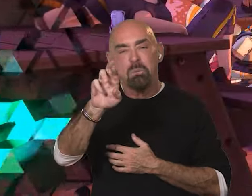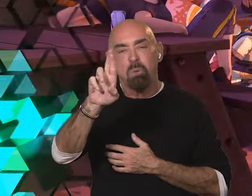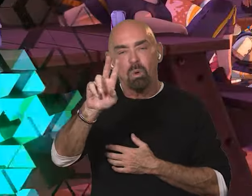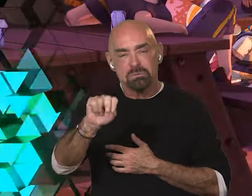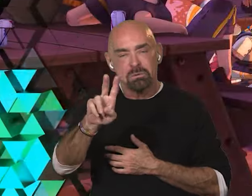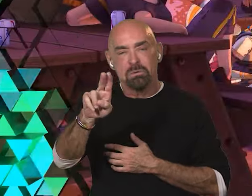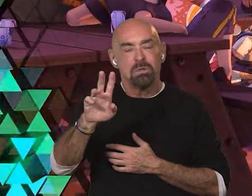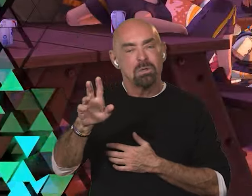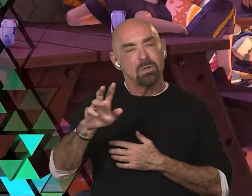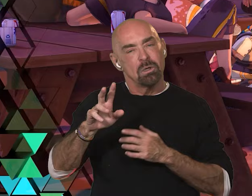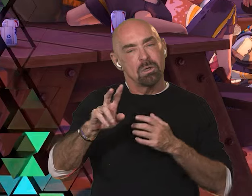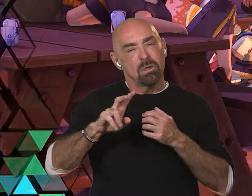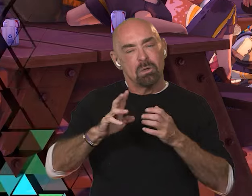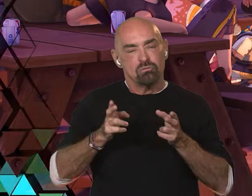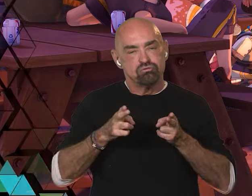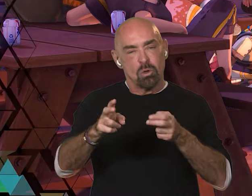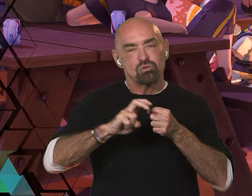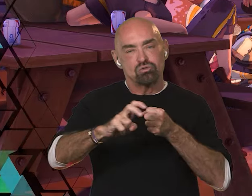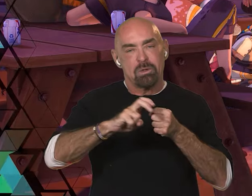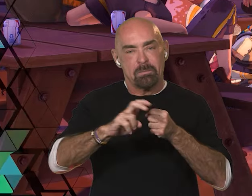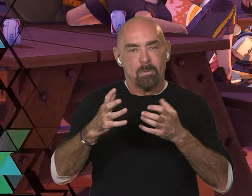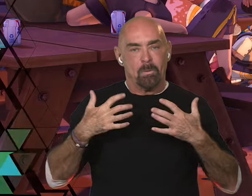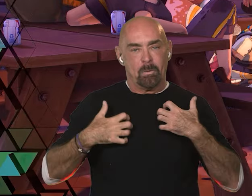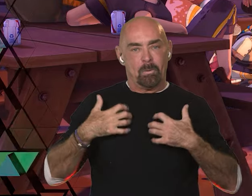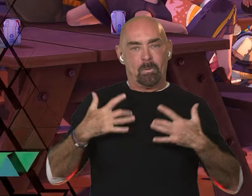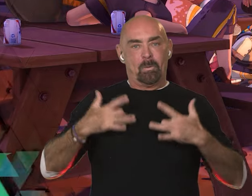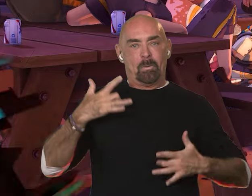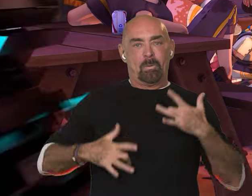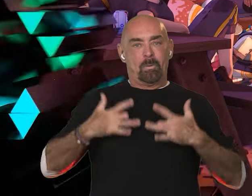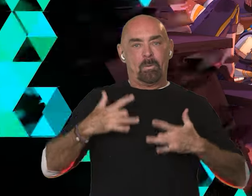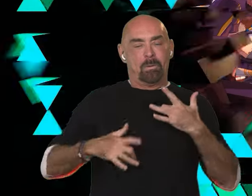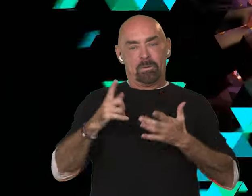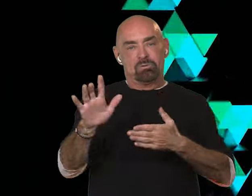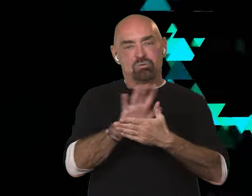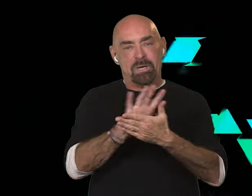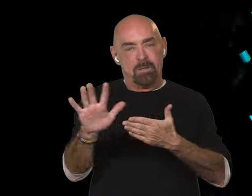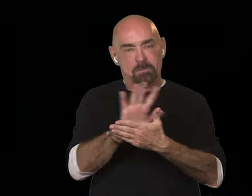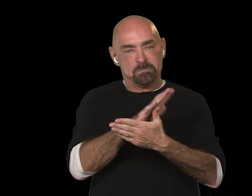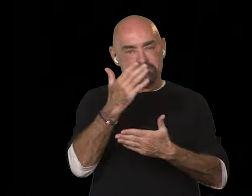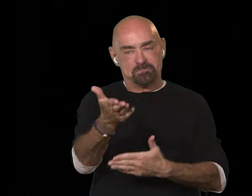Red Thread Games Road Trip Adventure. Here's the latest trailer.